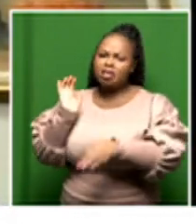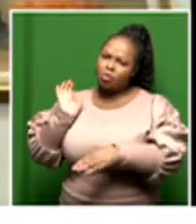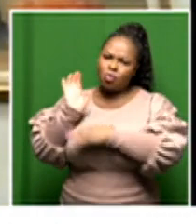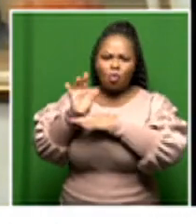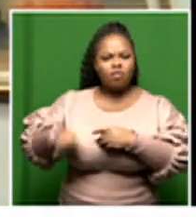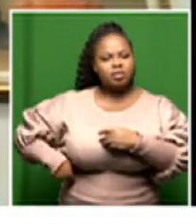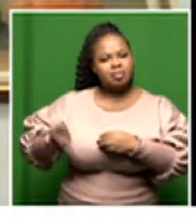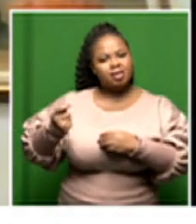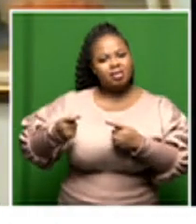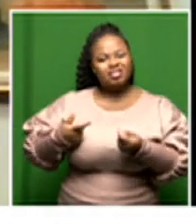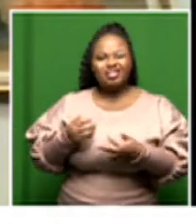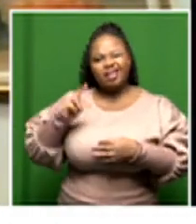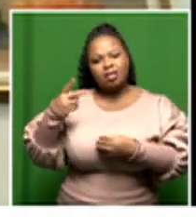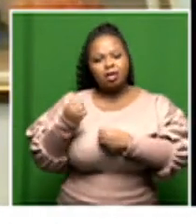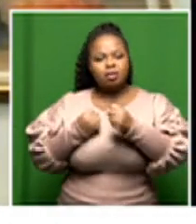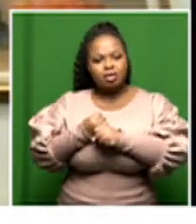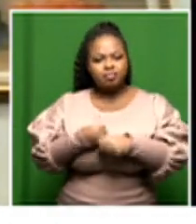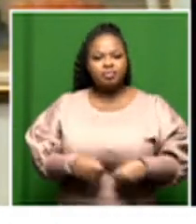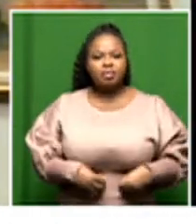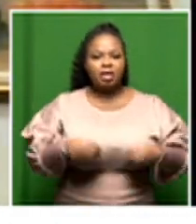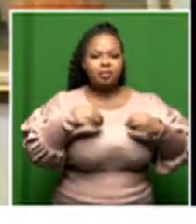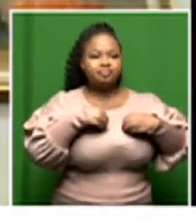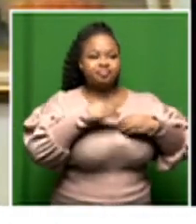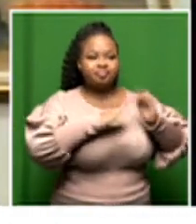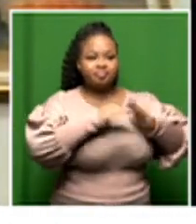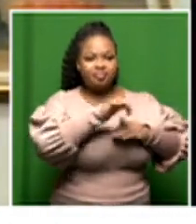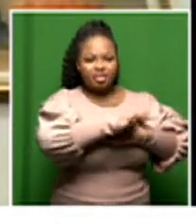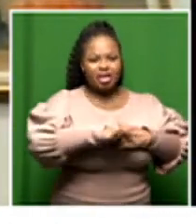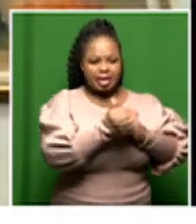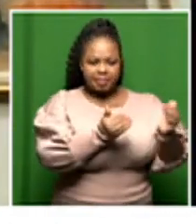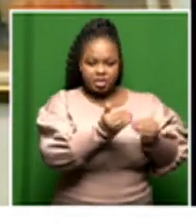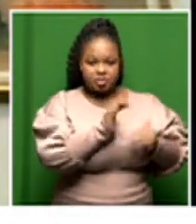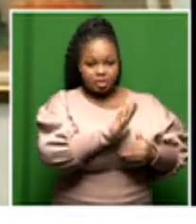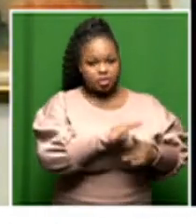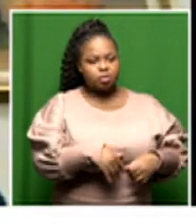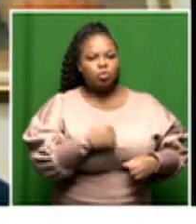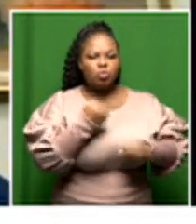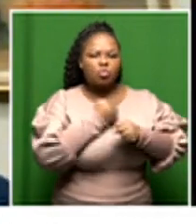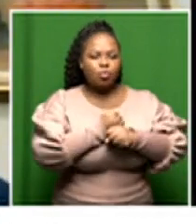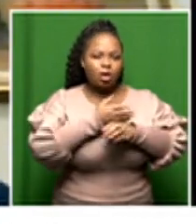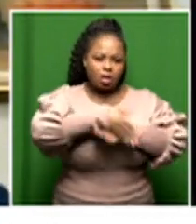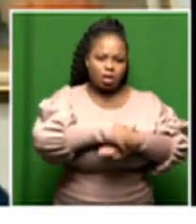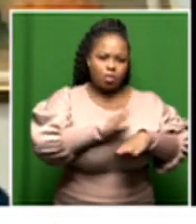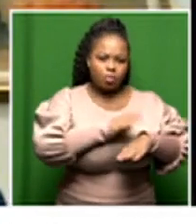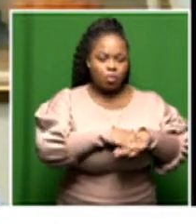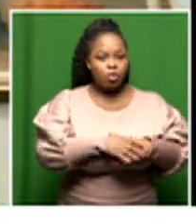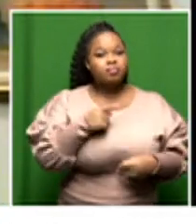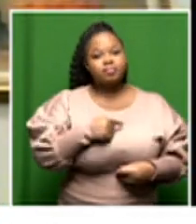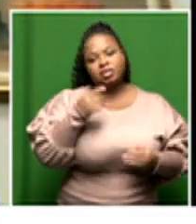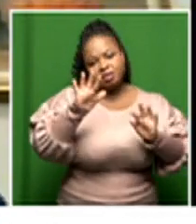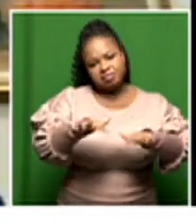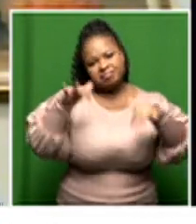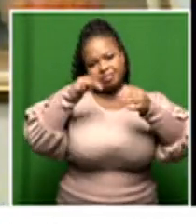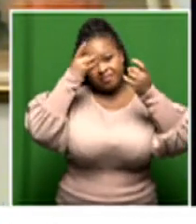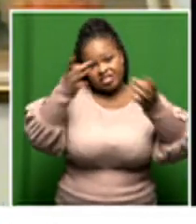that. And then property management is an area where we're going to do a lot of work. I mentioned in Parliament that we will